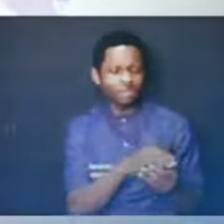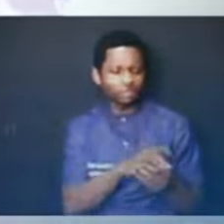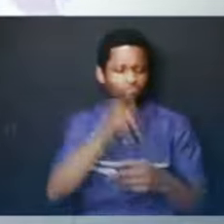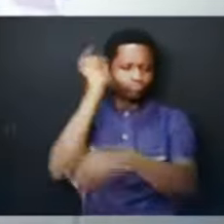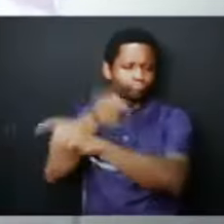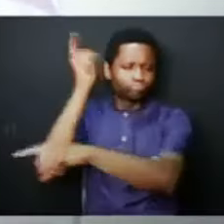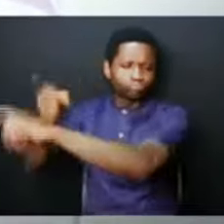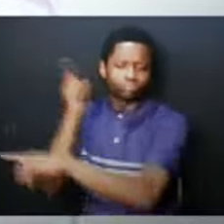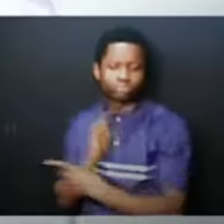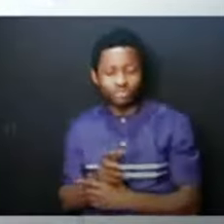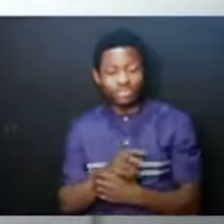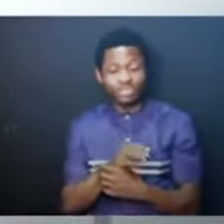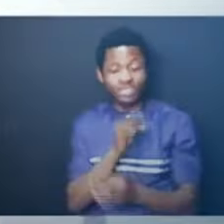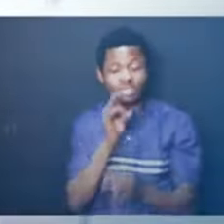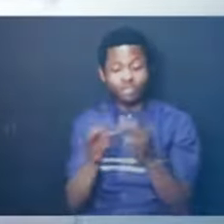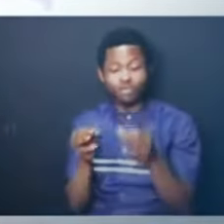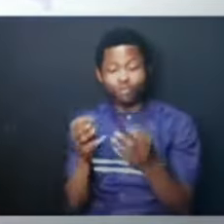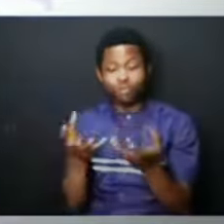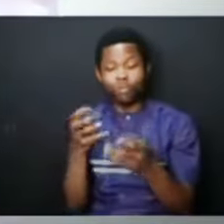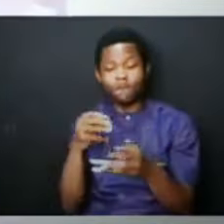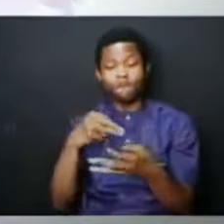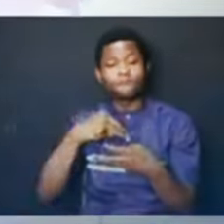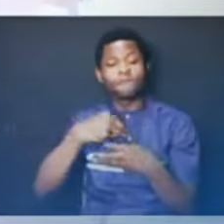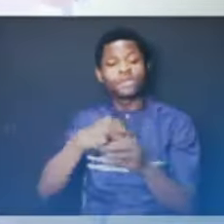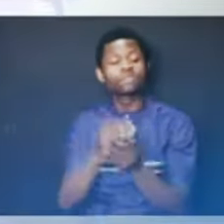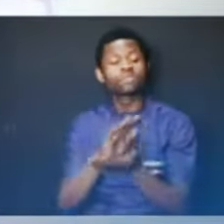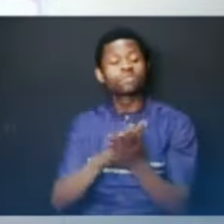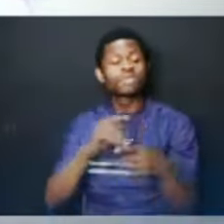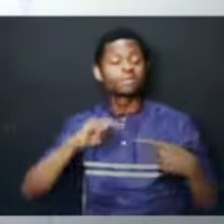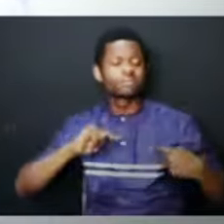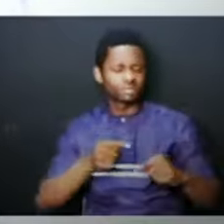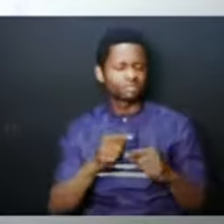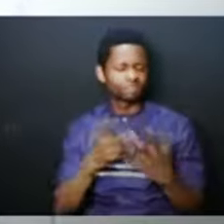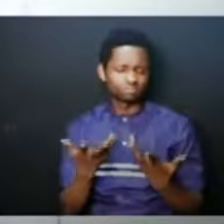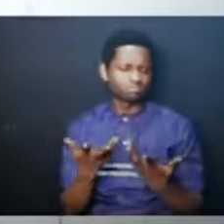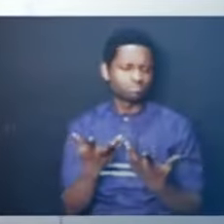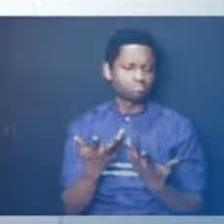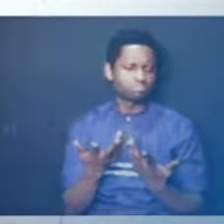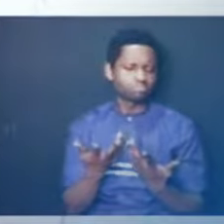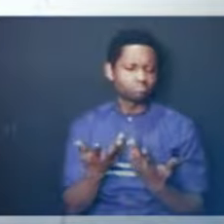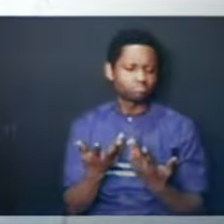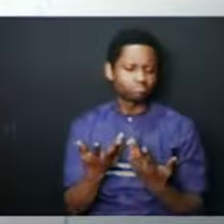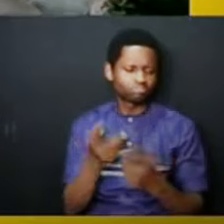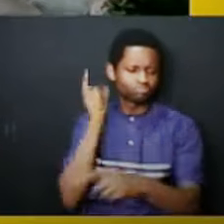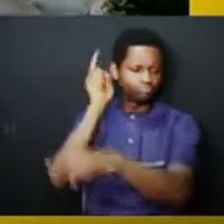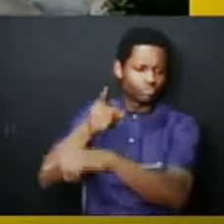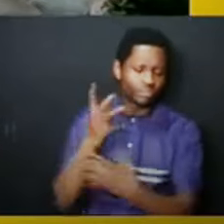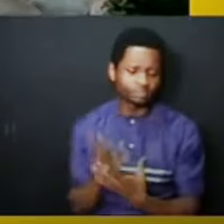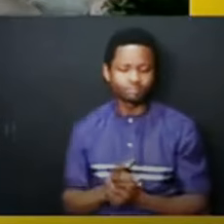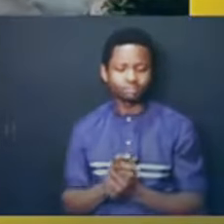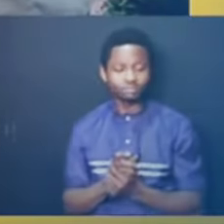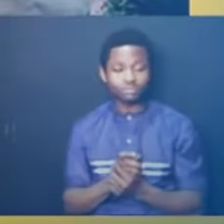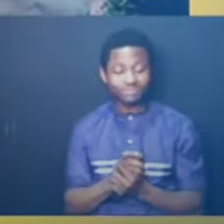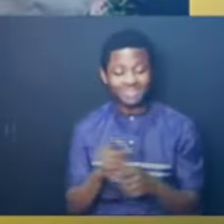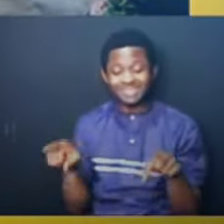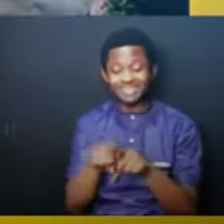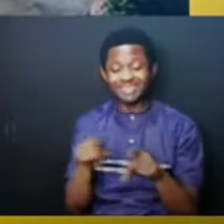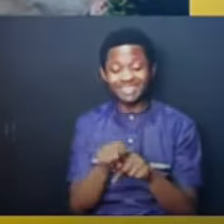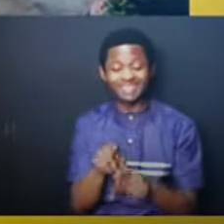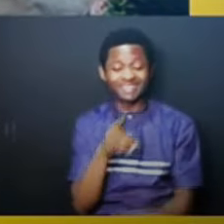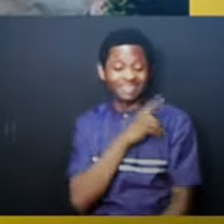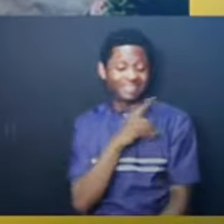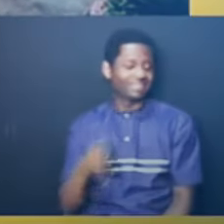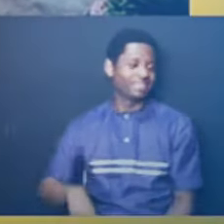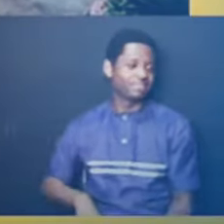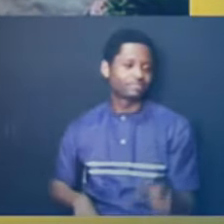otina yaodie ni mu. Like David did. Senia David yeah. See this young man too, they had a course to kind of be